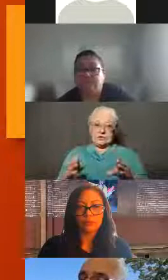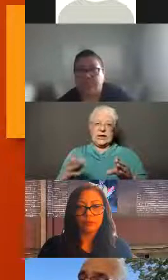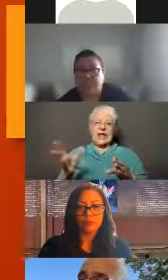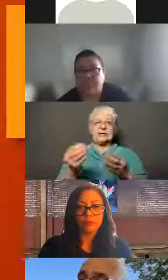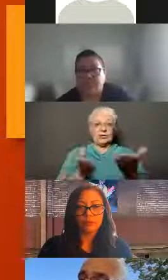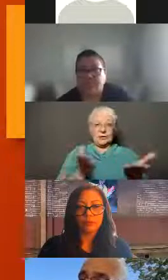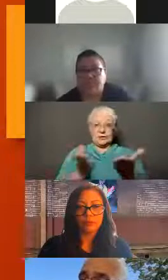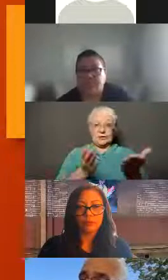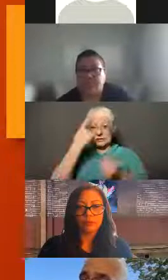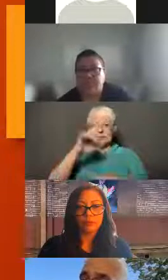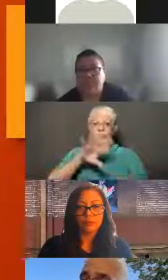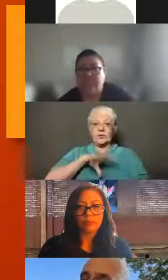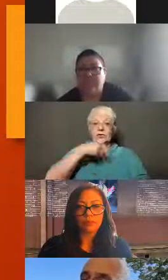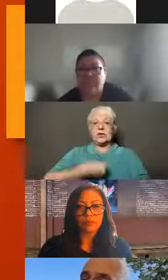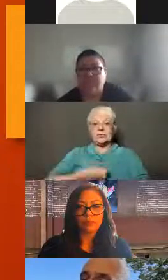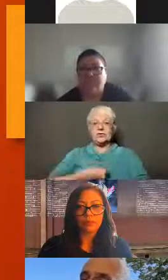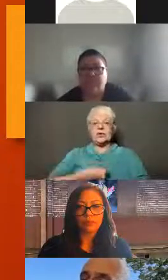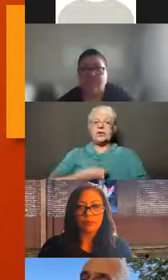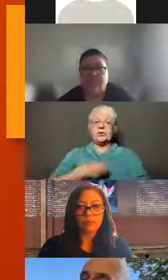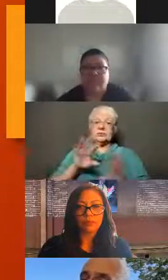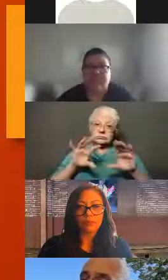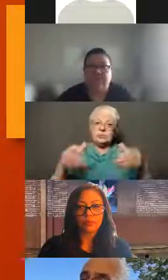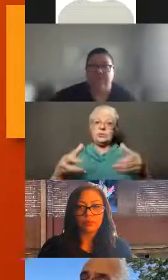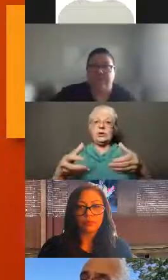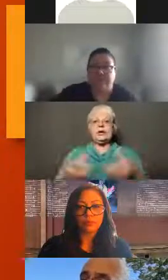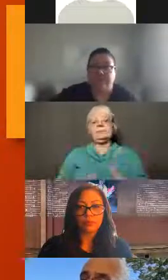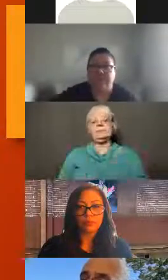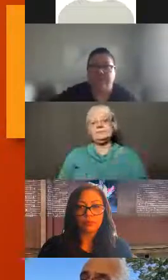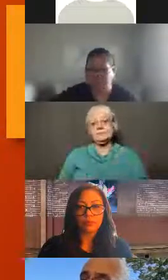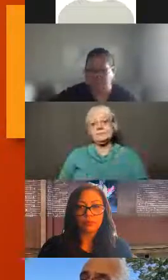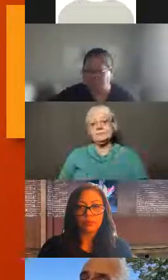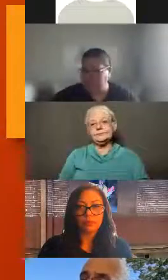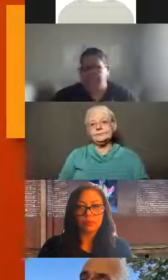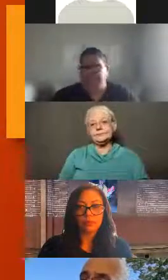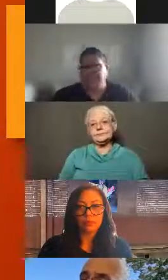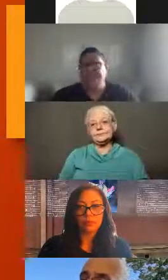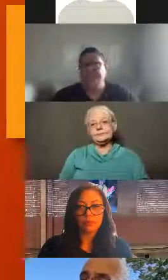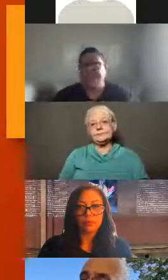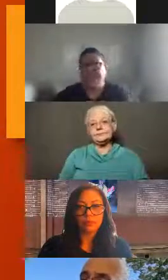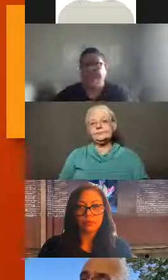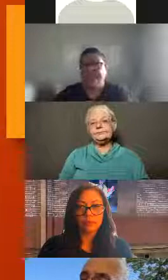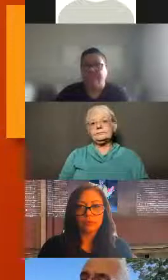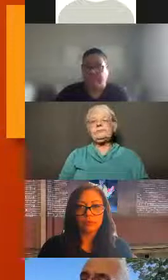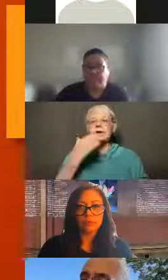the transgender community. Thank you, Tony.